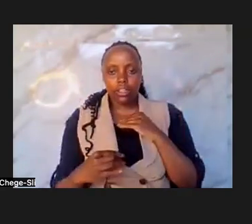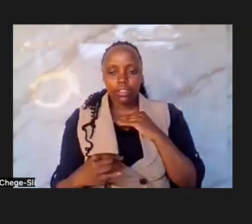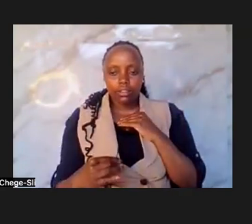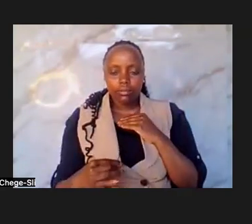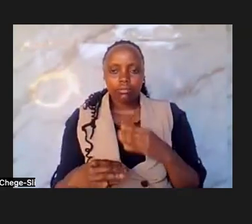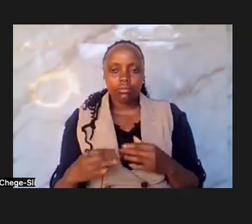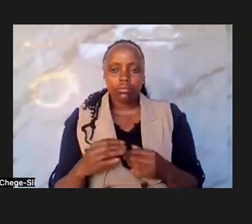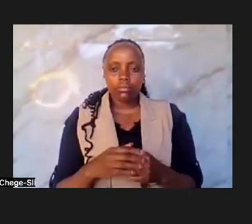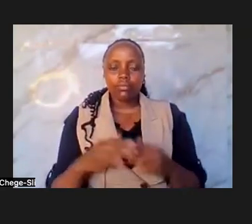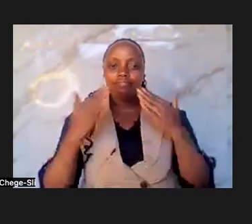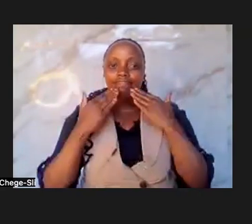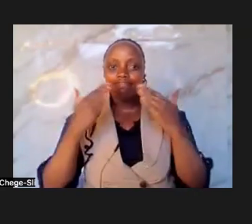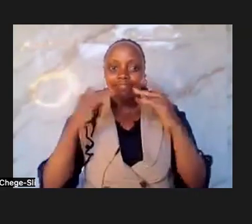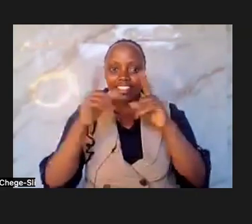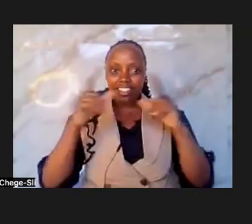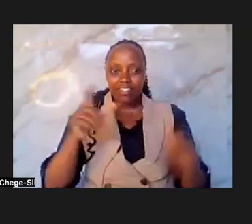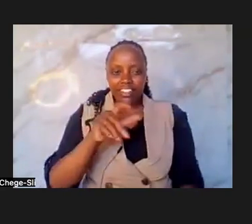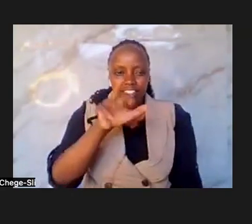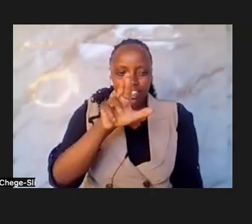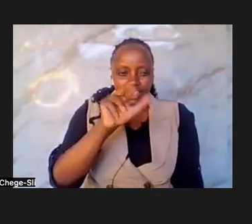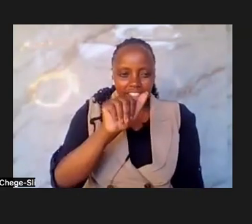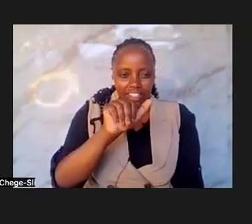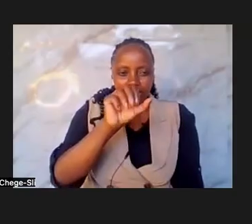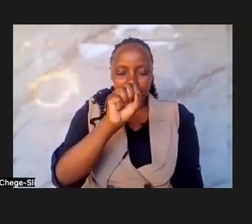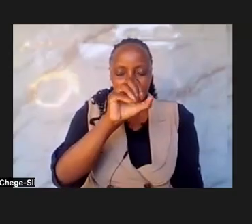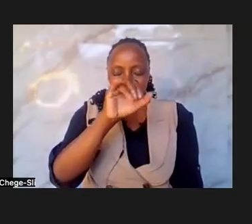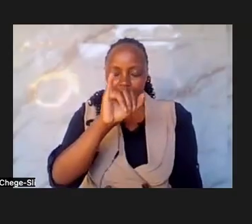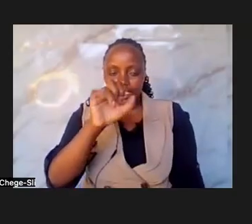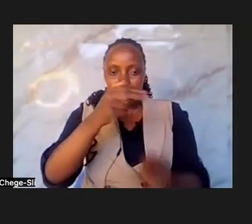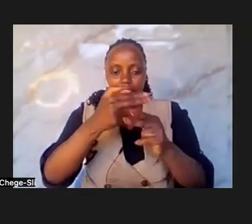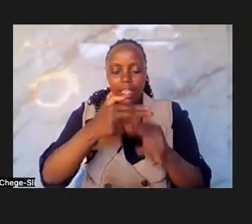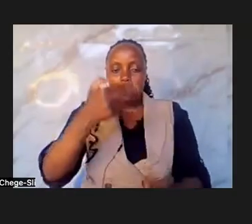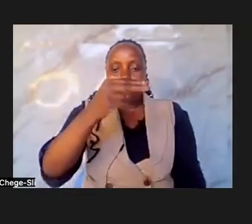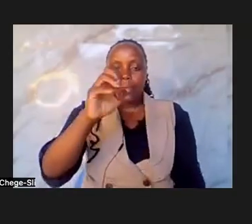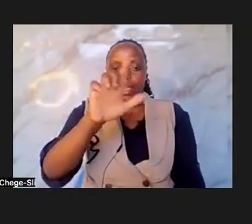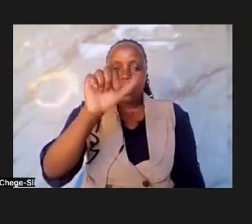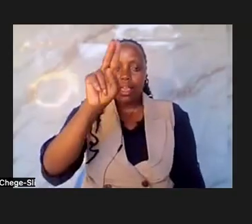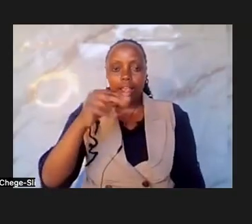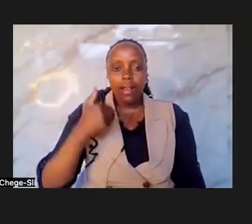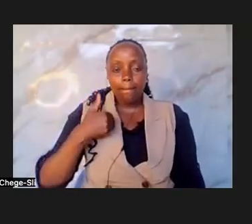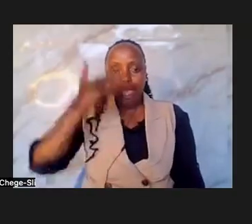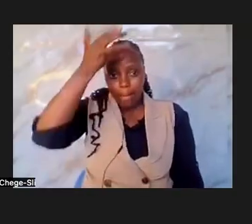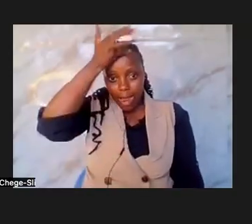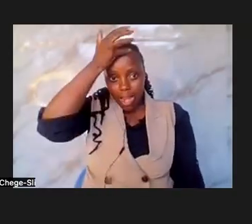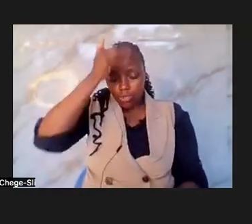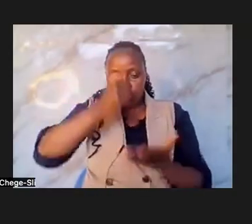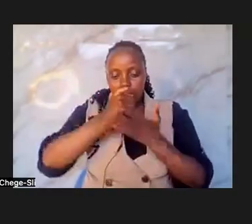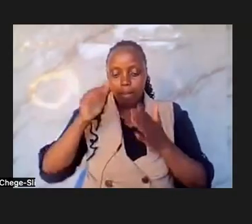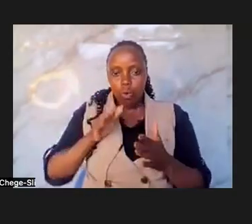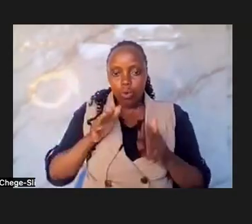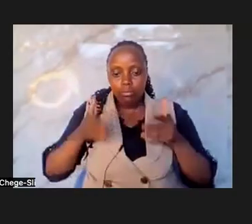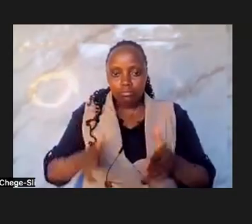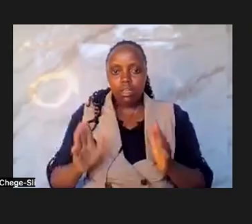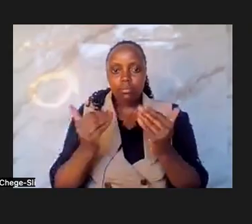Thank you so much, Roshi. And my name is Helen Sankaine. I'm a nurse midwife with some years of